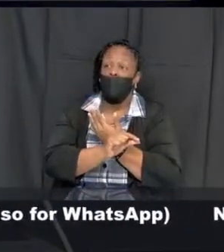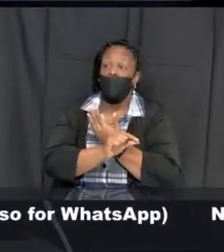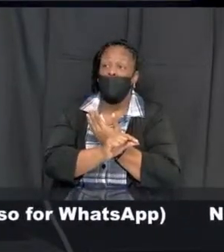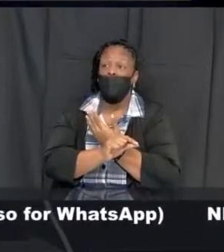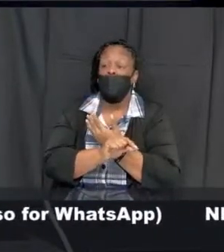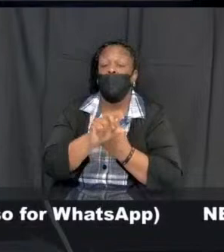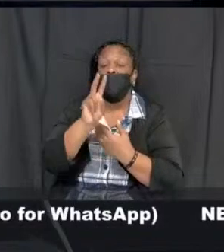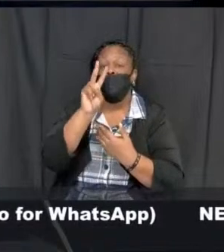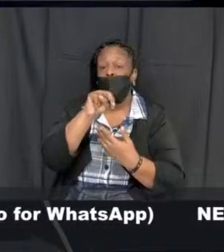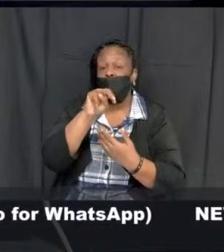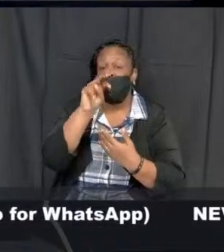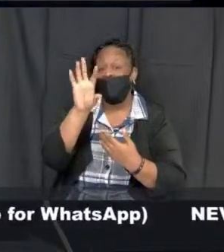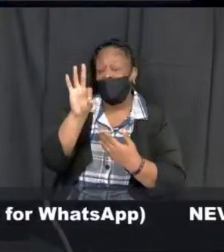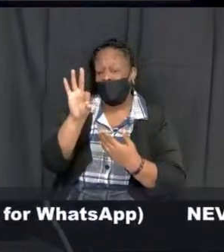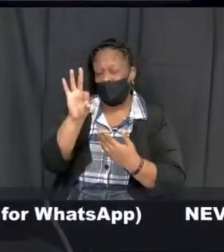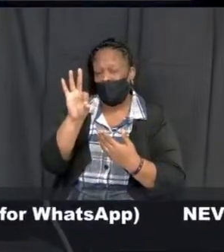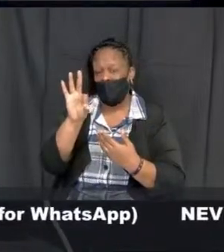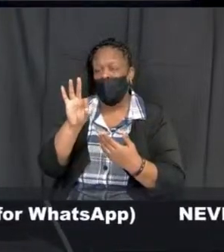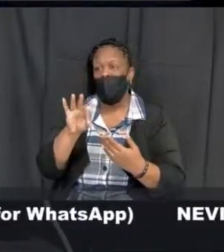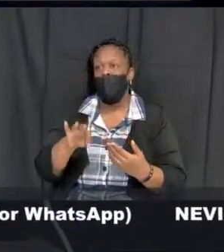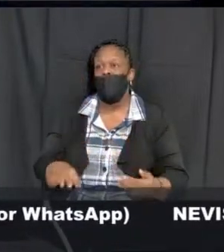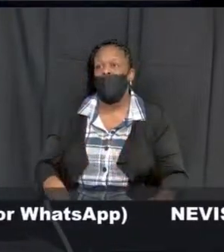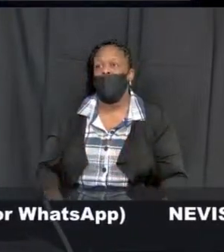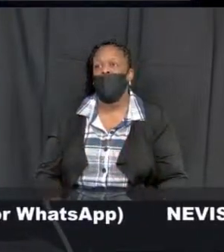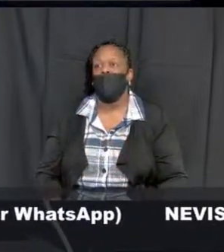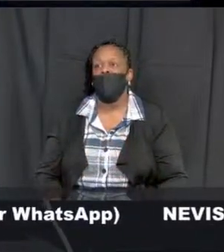August the 29th, where the